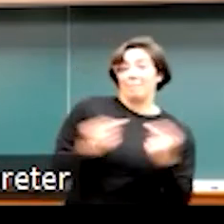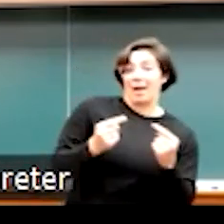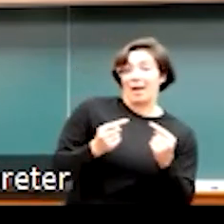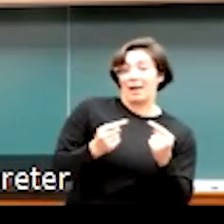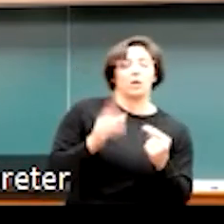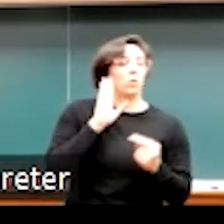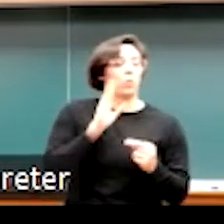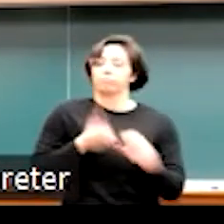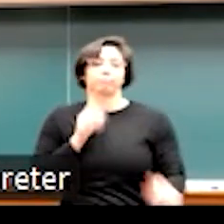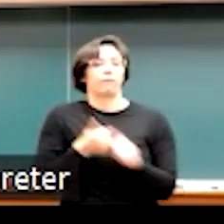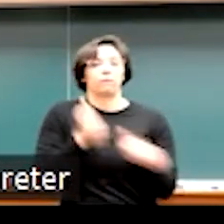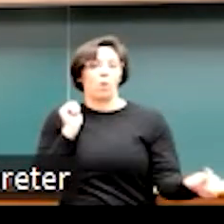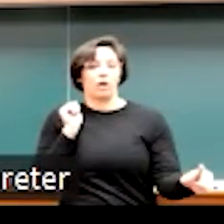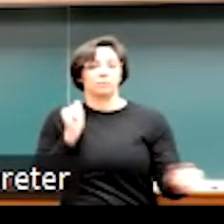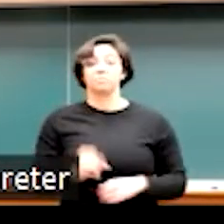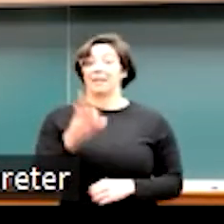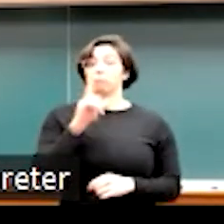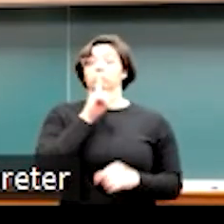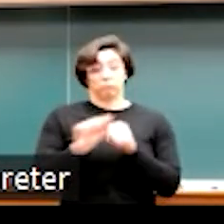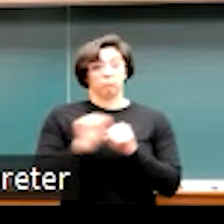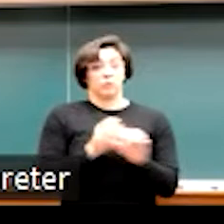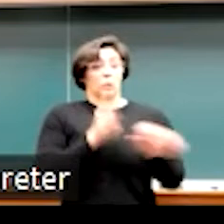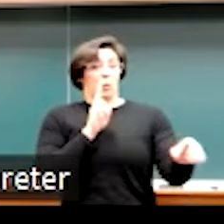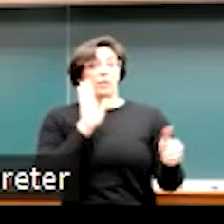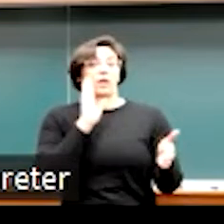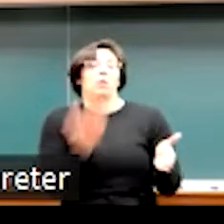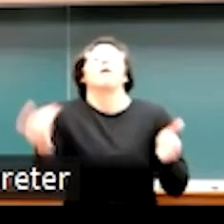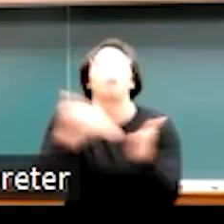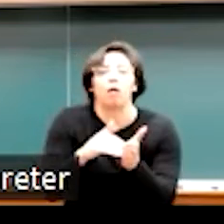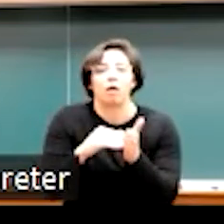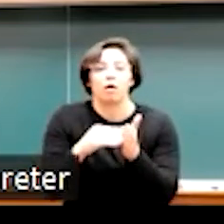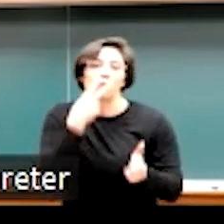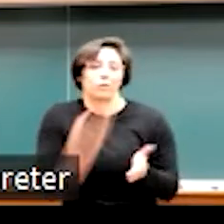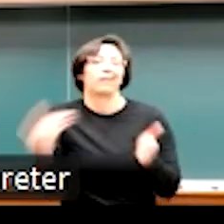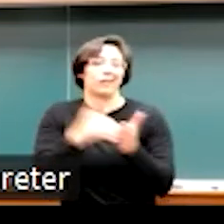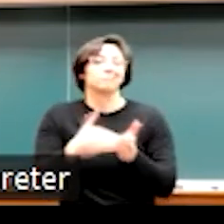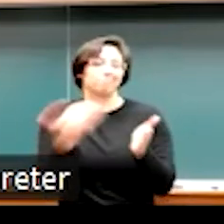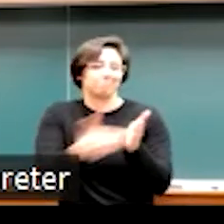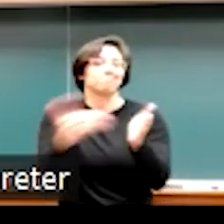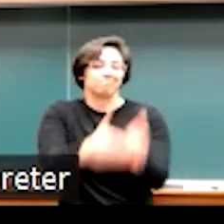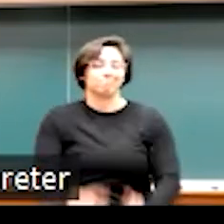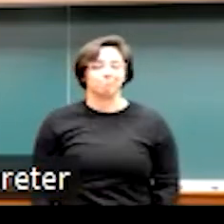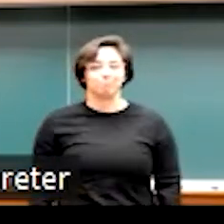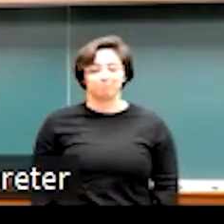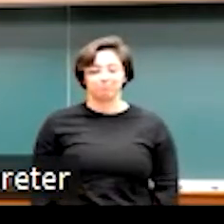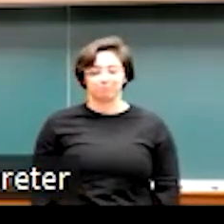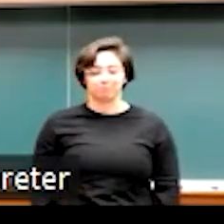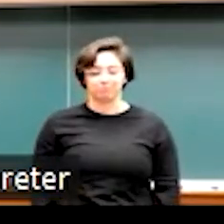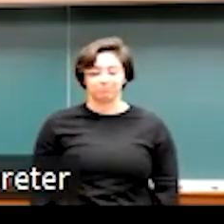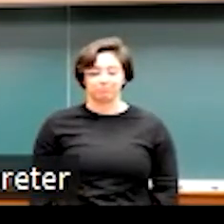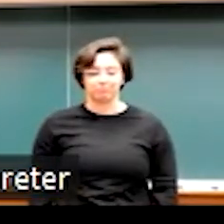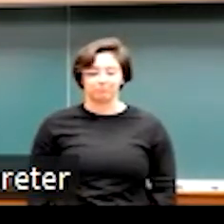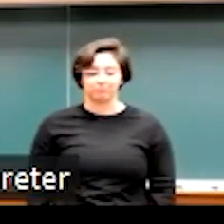to initiate a quit attempt. If they do, they're more likely to lapse and subsequently relapse.